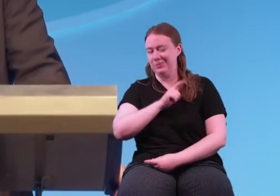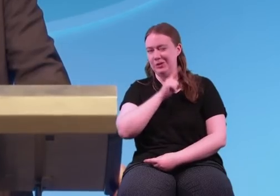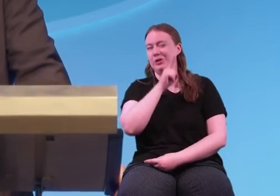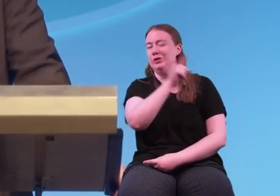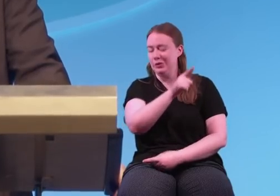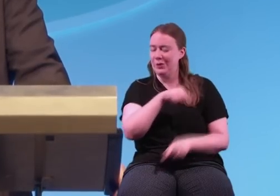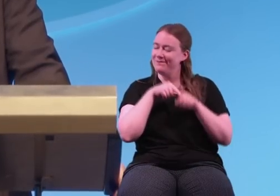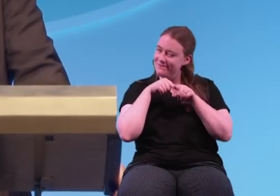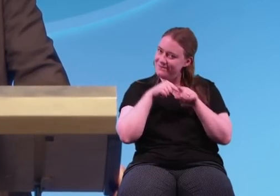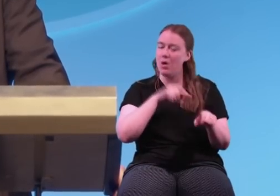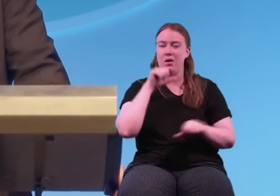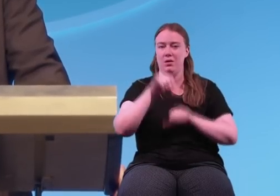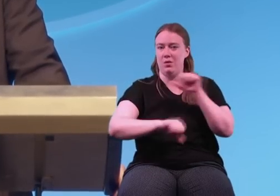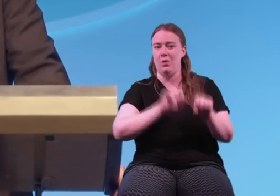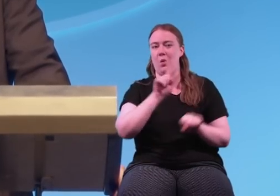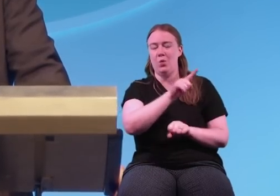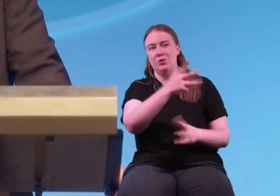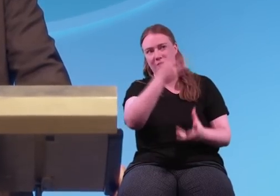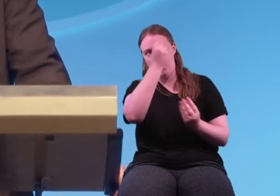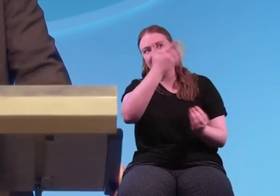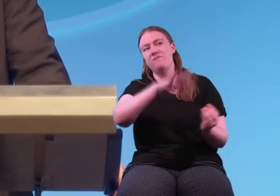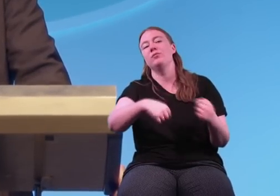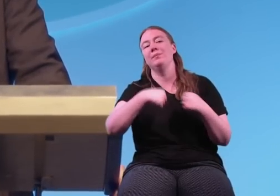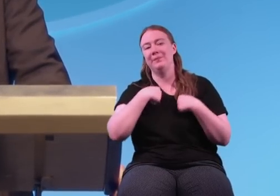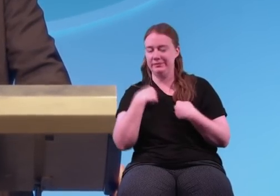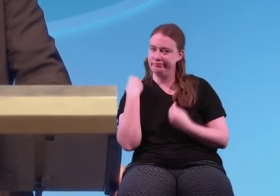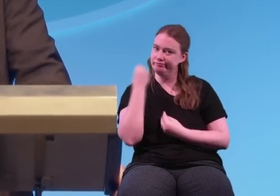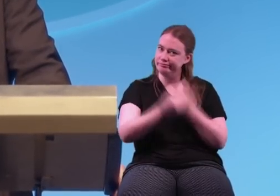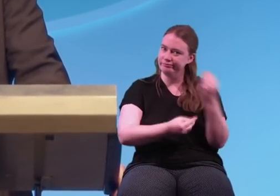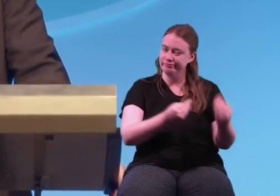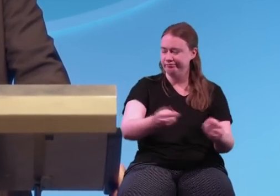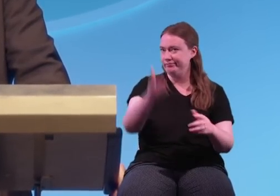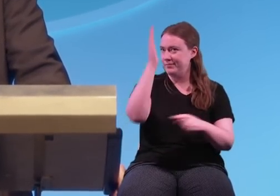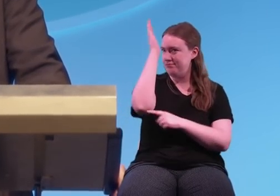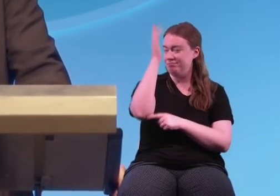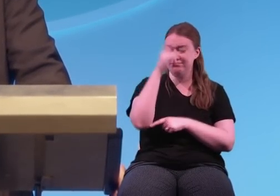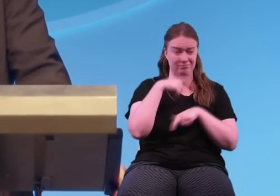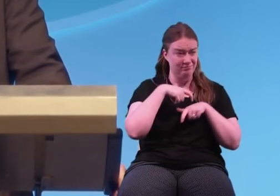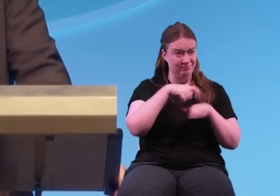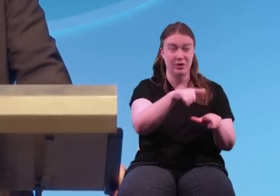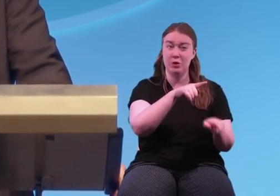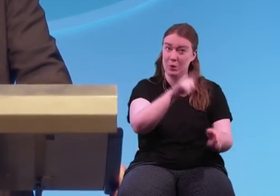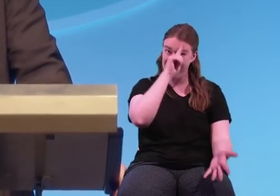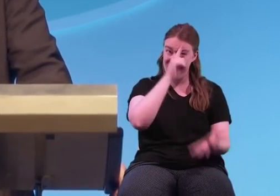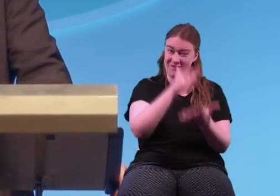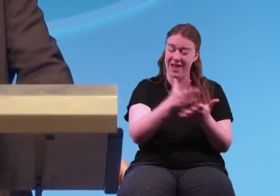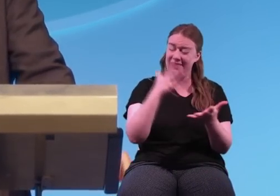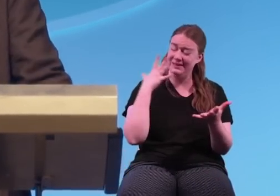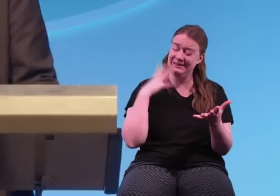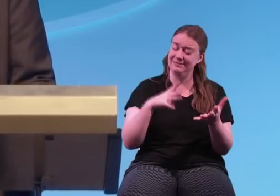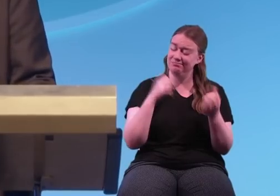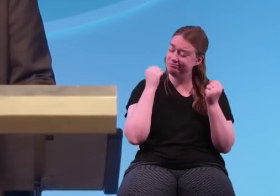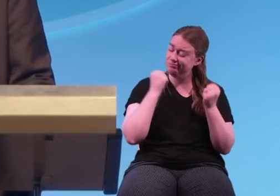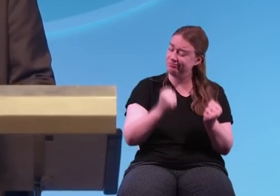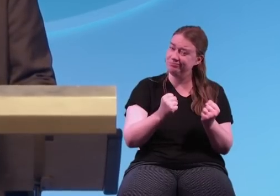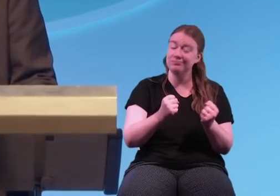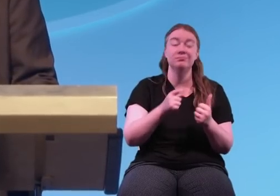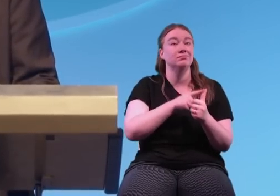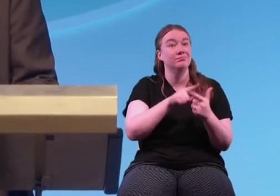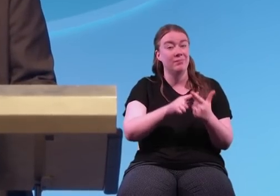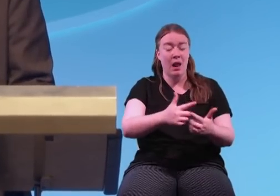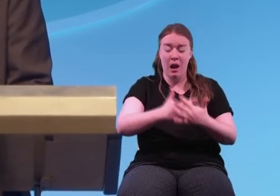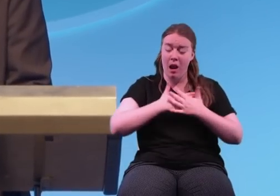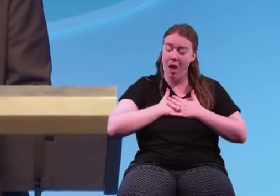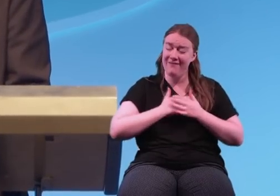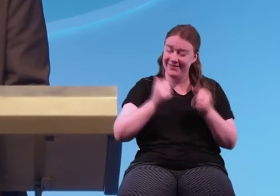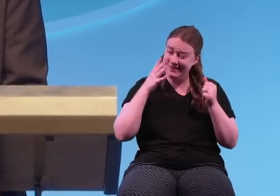me with the faith that you're going to need, Timothy, to do this, and the love which you're going to need